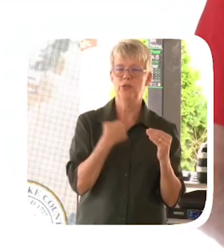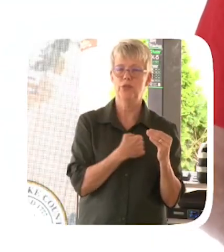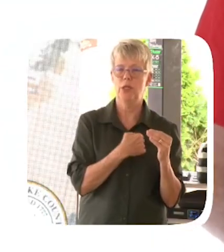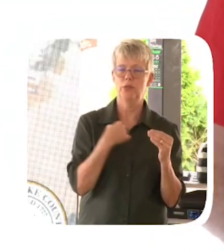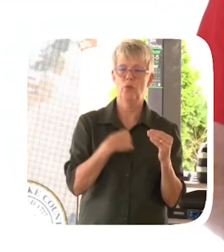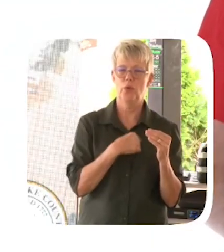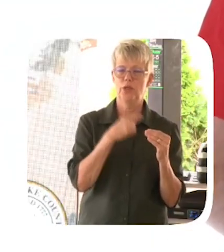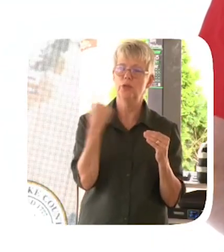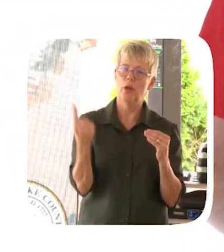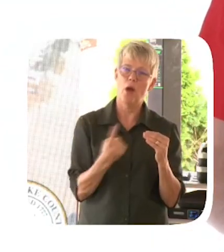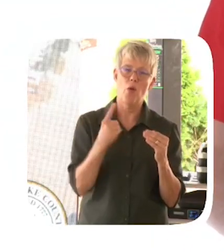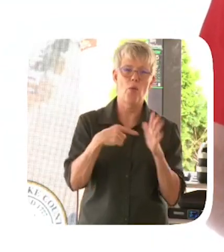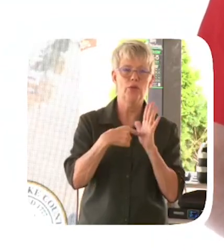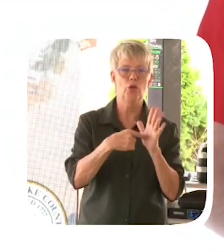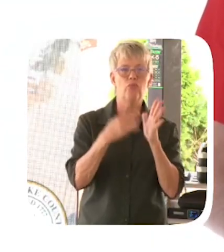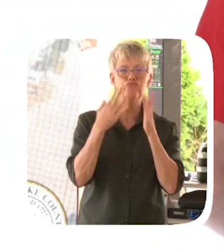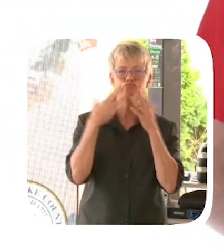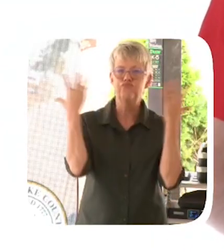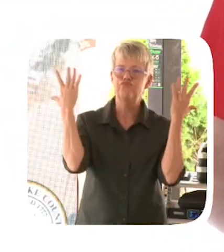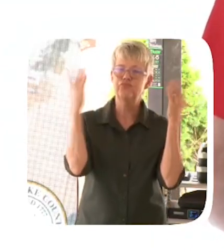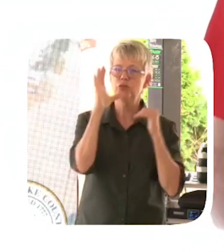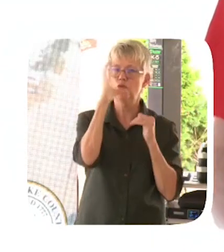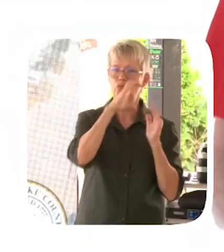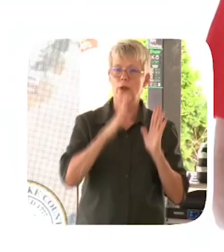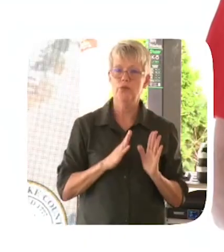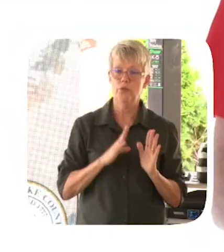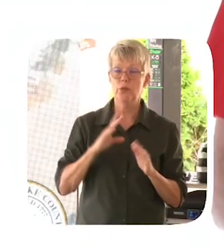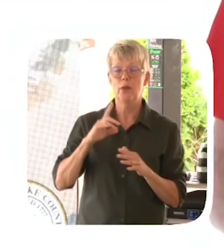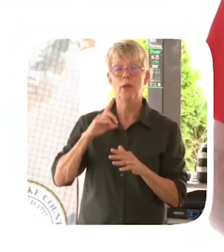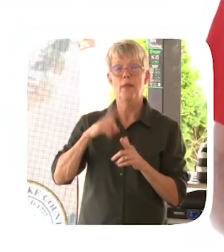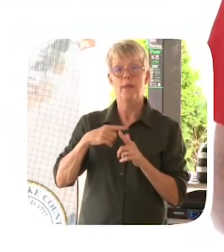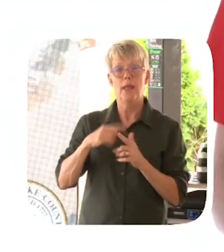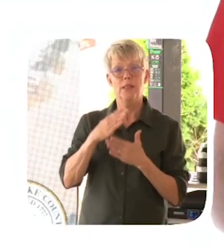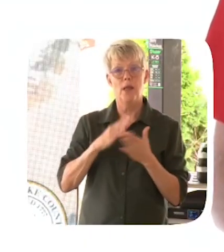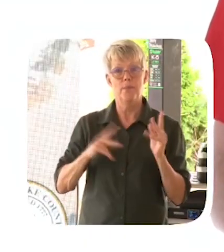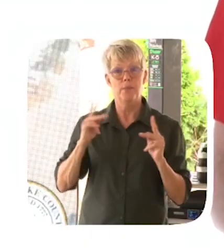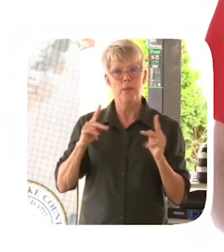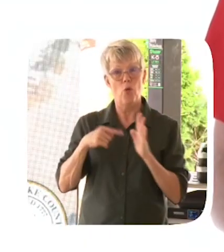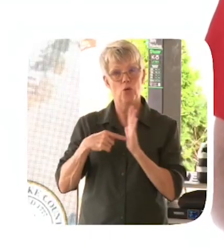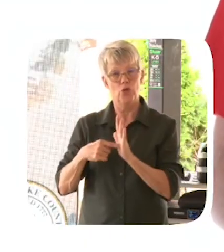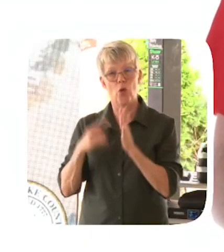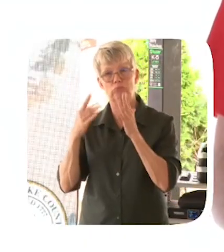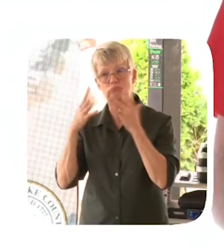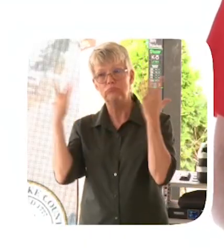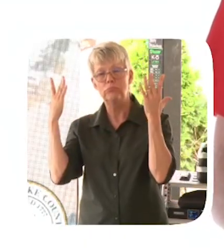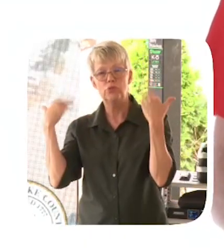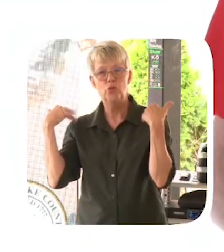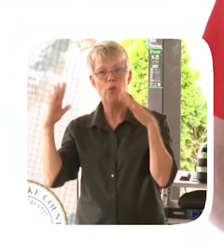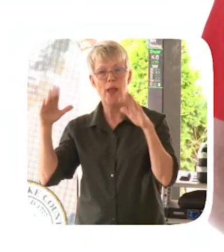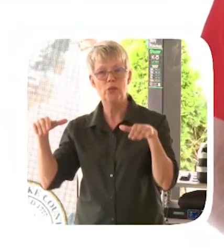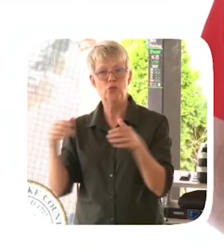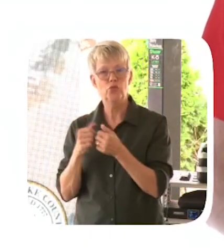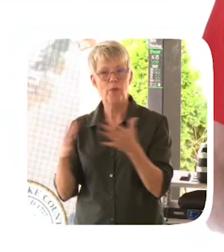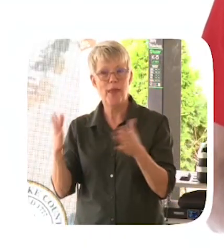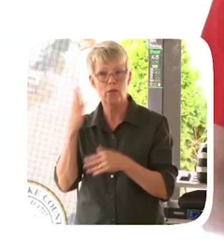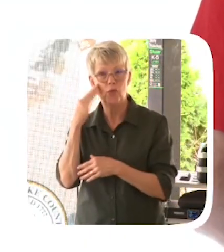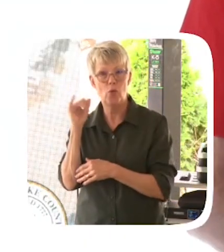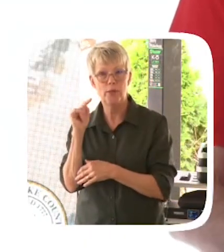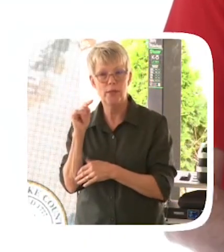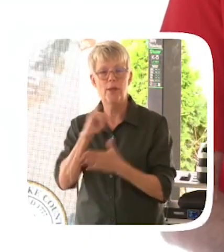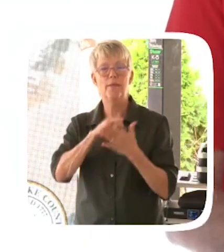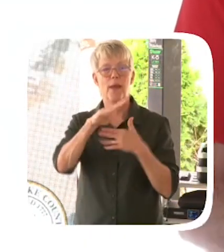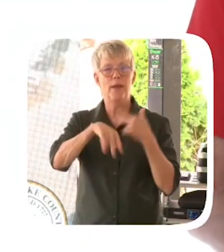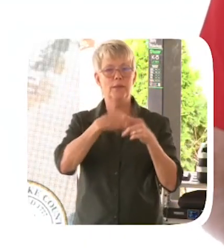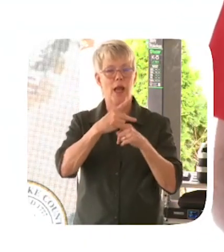show hospitality to strangers, for by doing so, some people have shown hospitality to angels without knowing it. This type